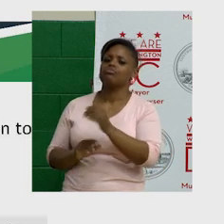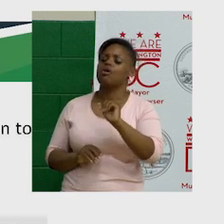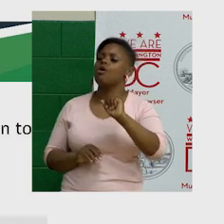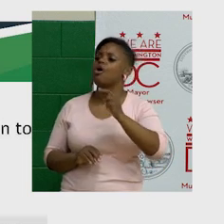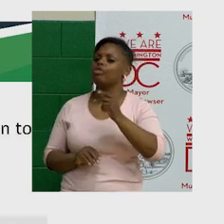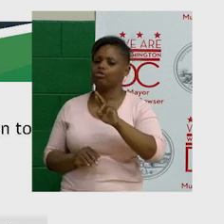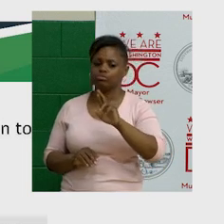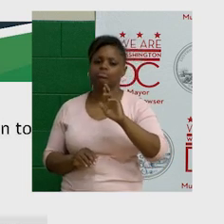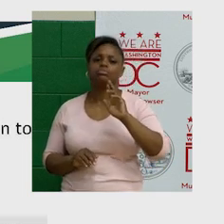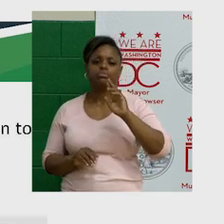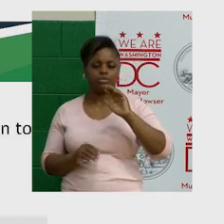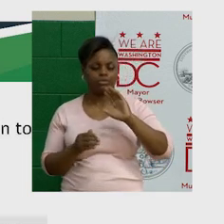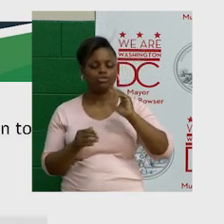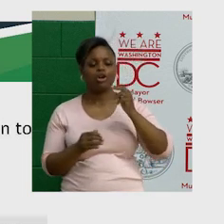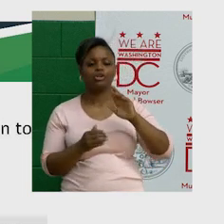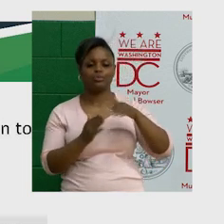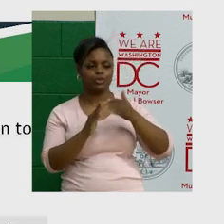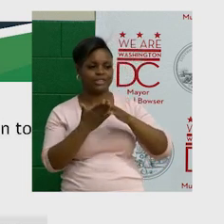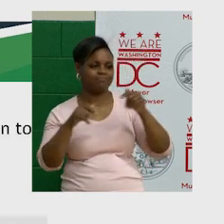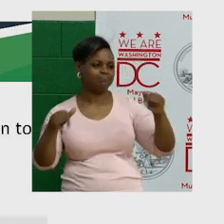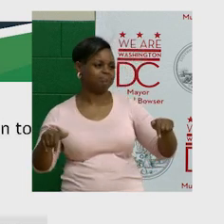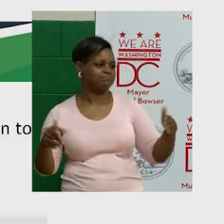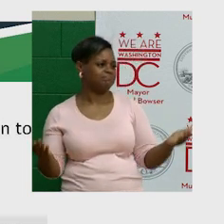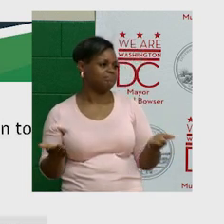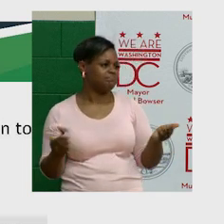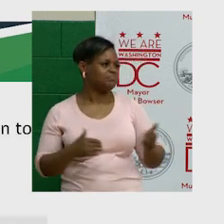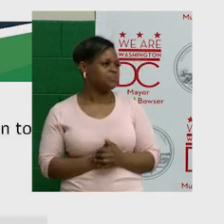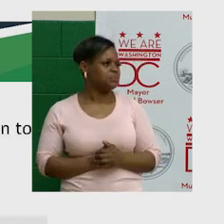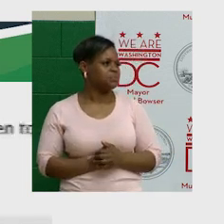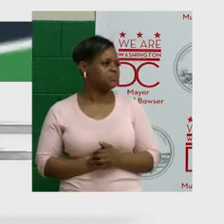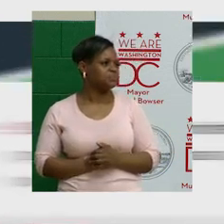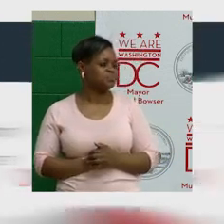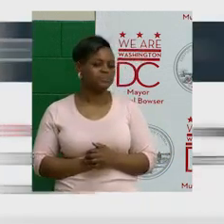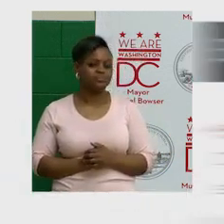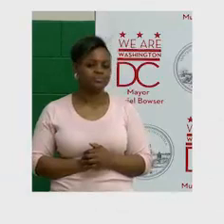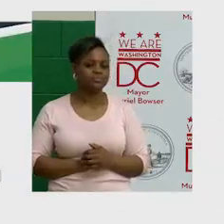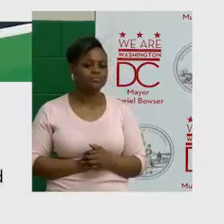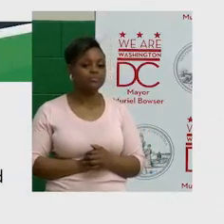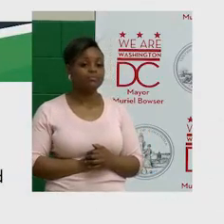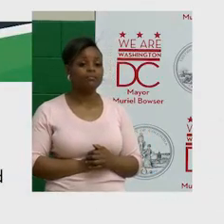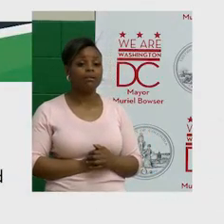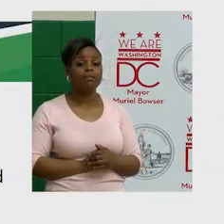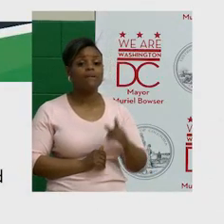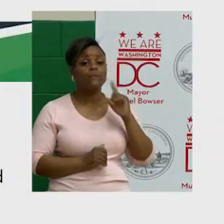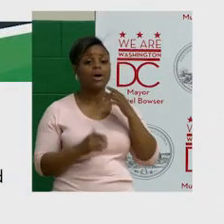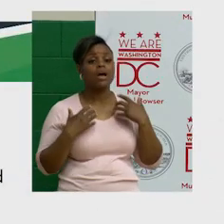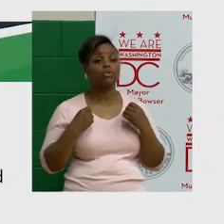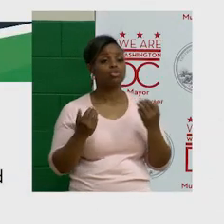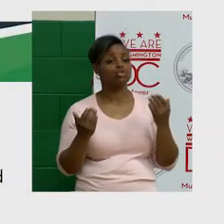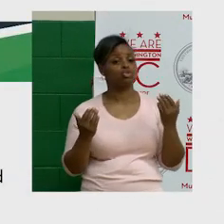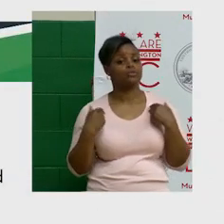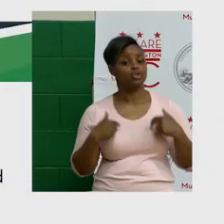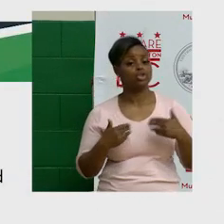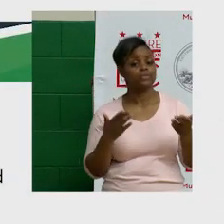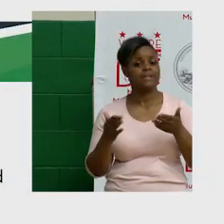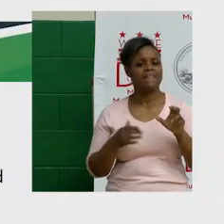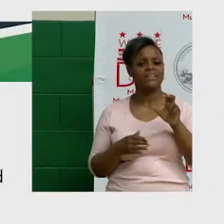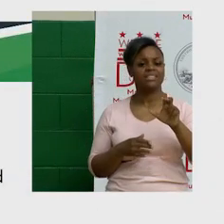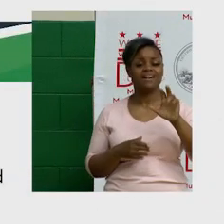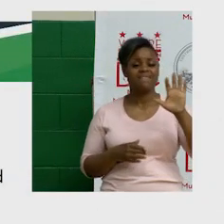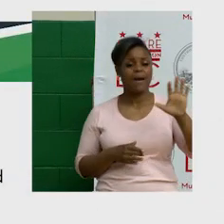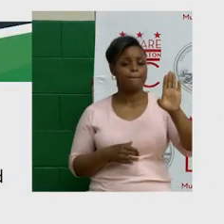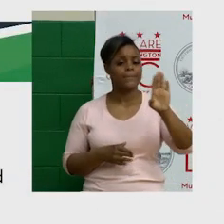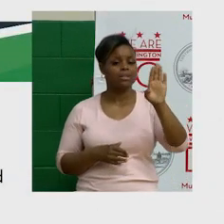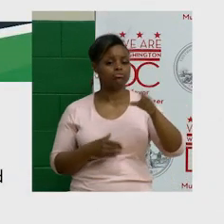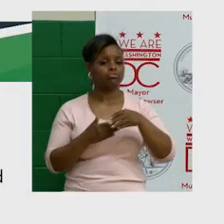Center, which is obviously where we are tonight. In the health and human services space, we spend, again, $5 billion for